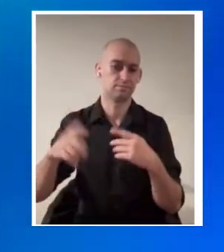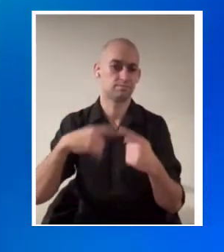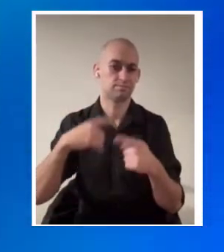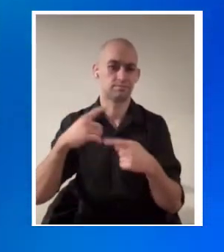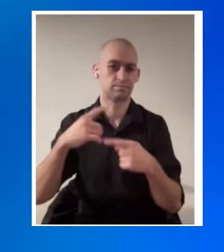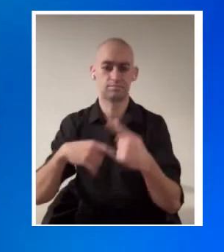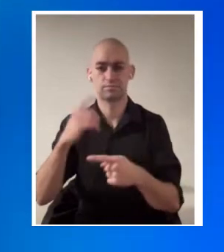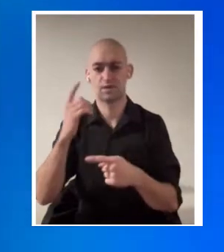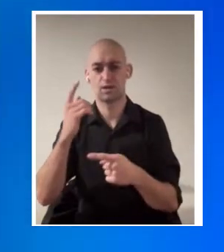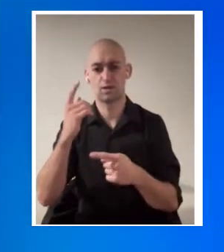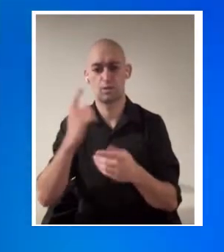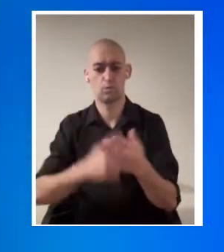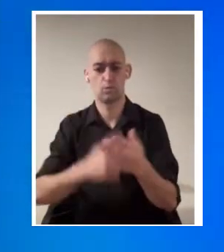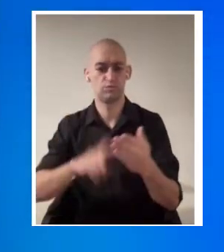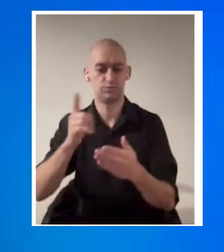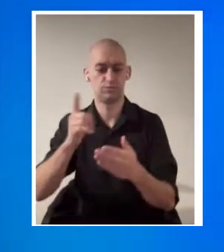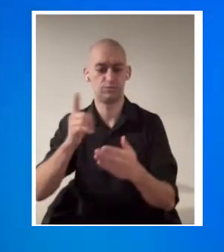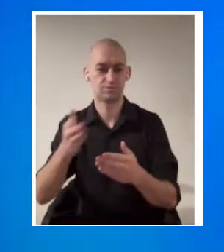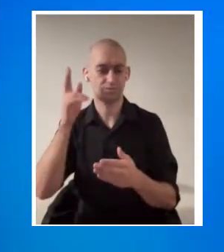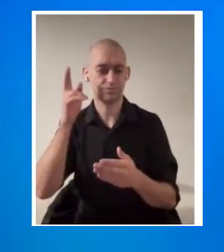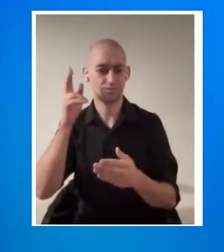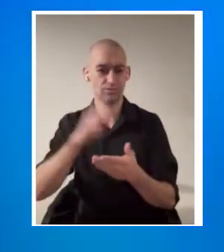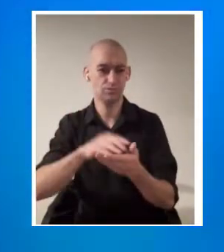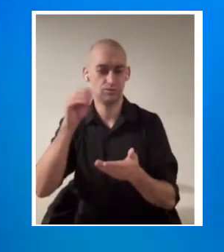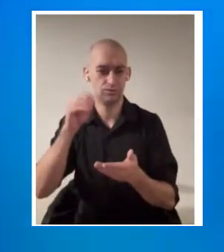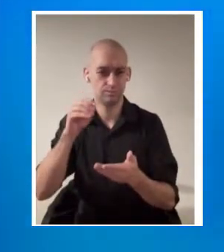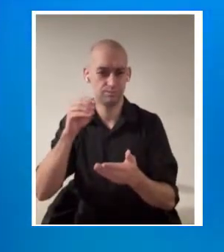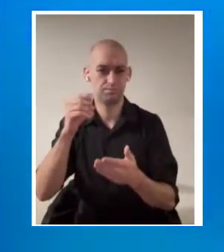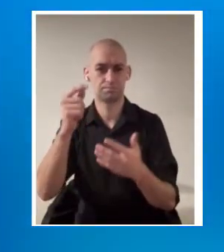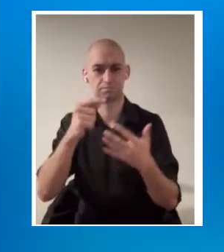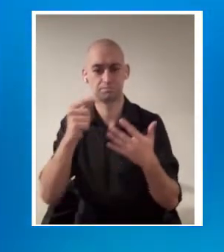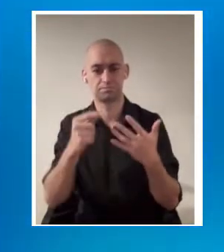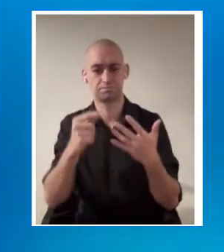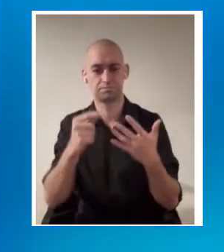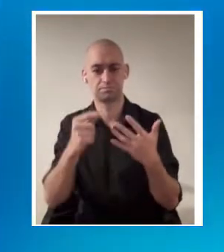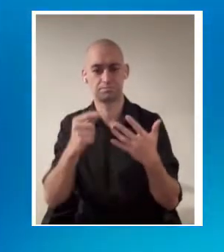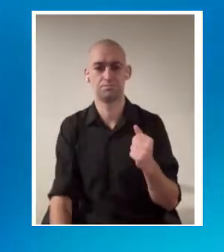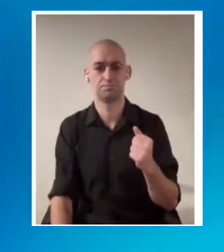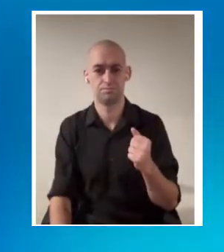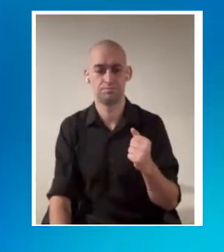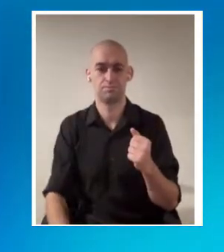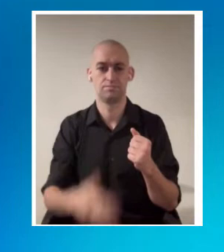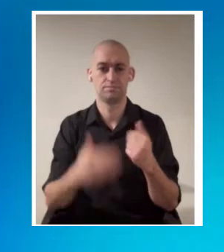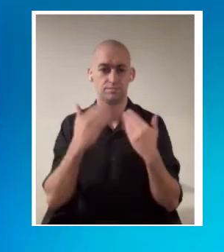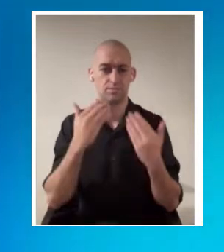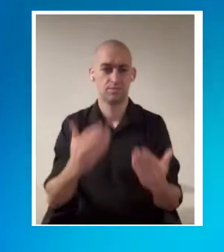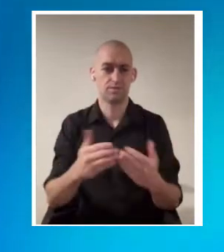learned. Everything else is a poll. So Thank you.